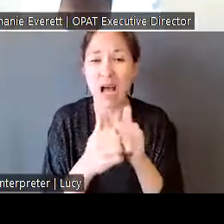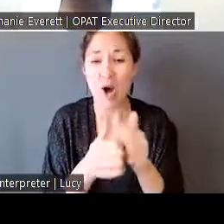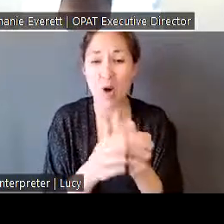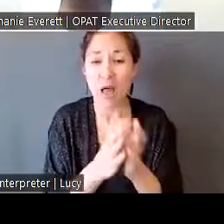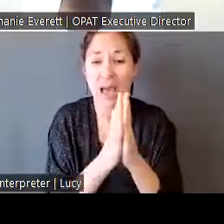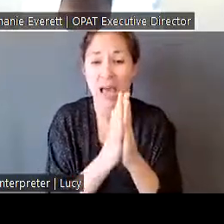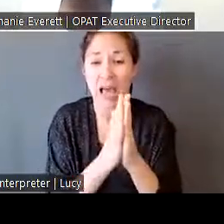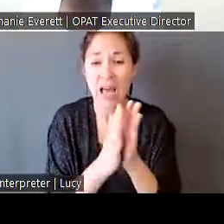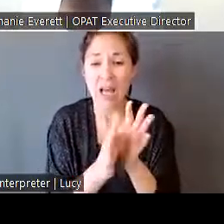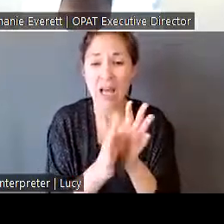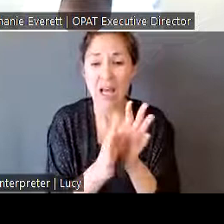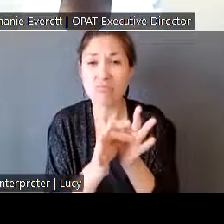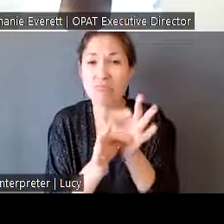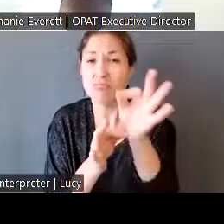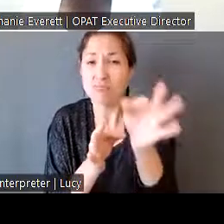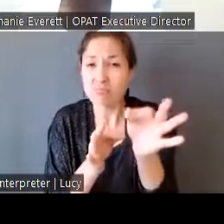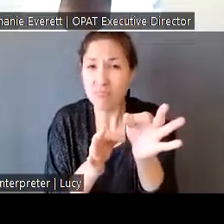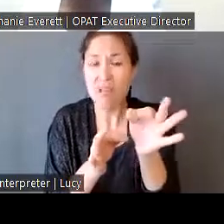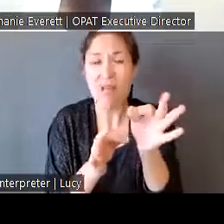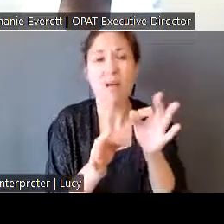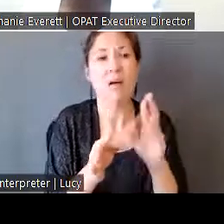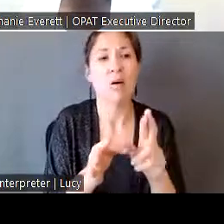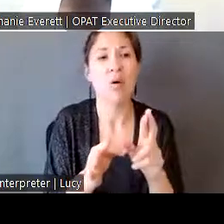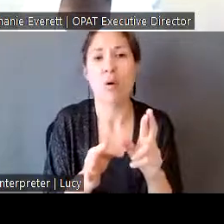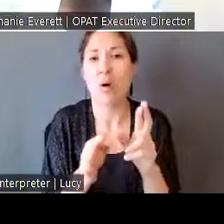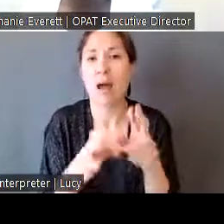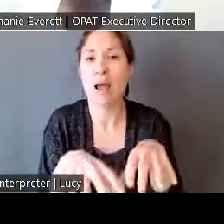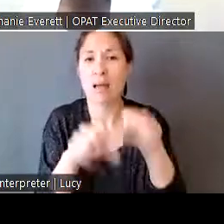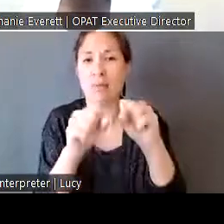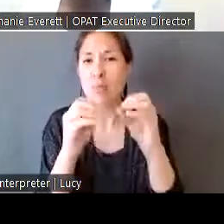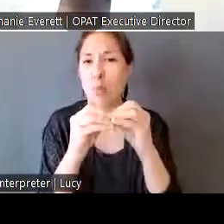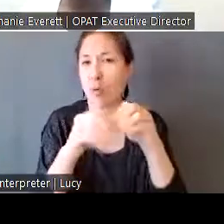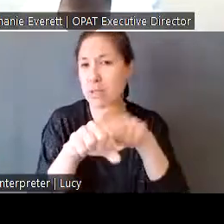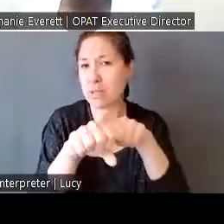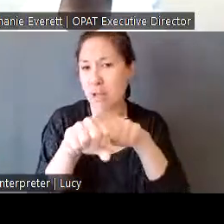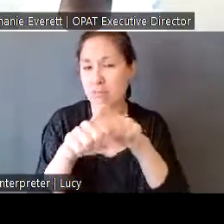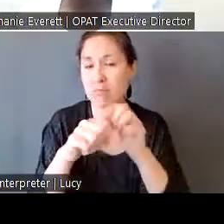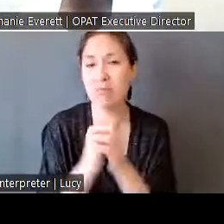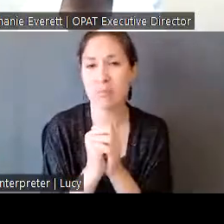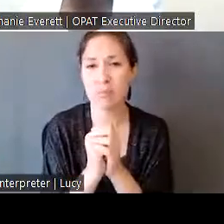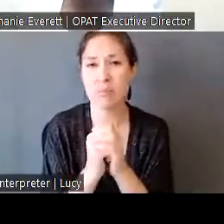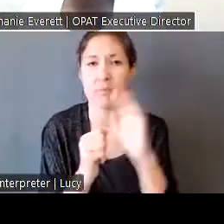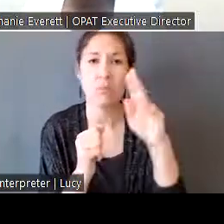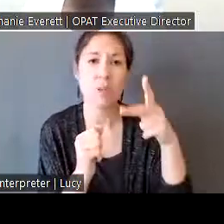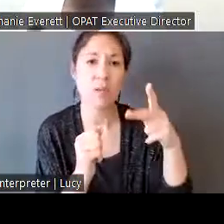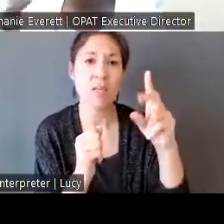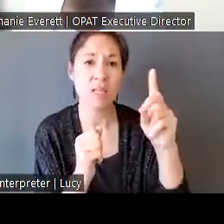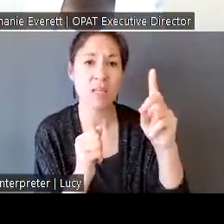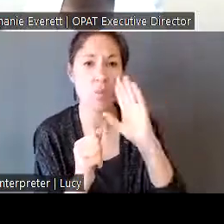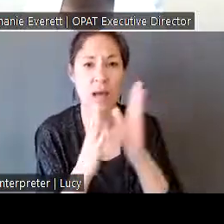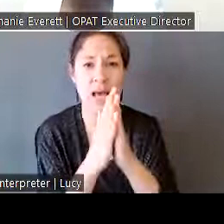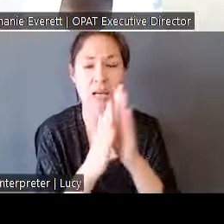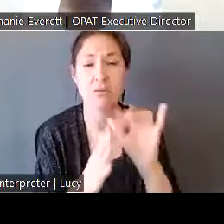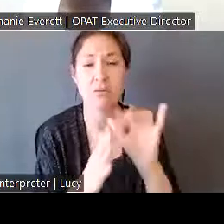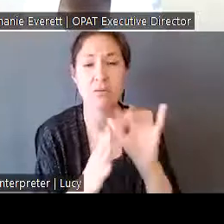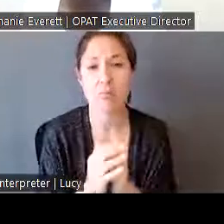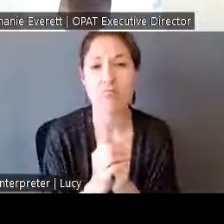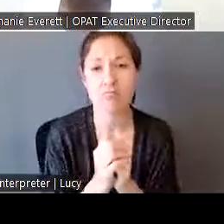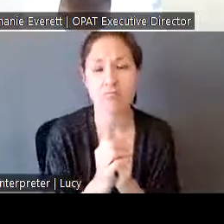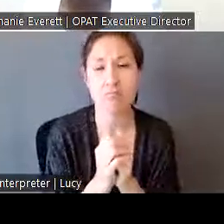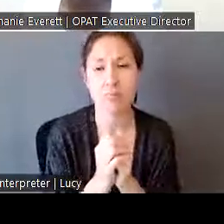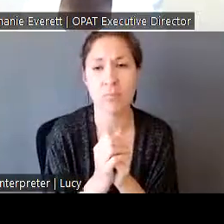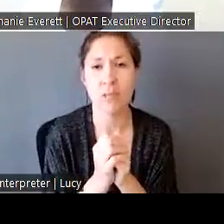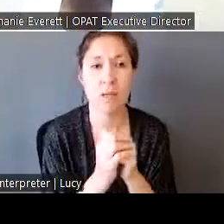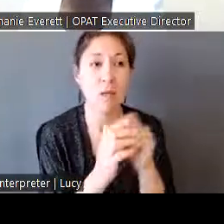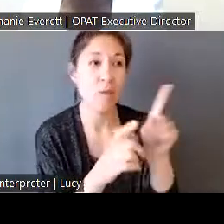I'm almost certain BPD will be asking for that extension of time. But they are working toward getting these things done, is